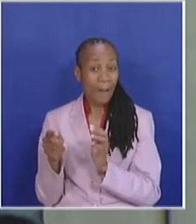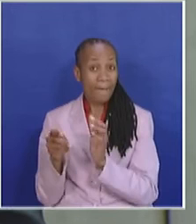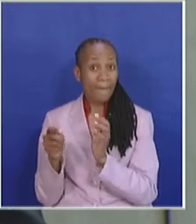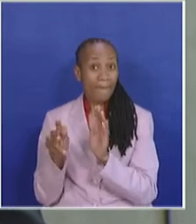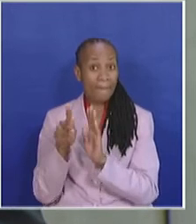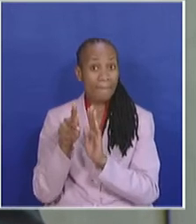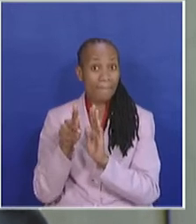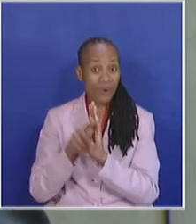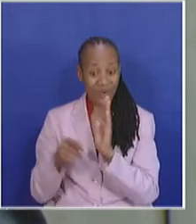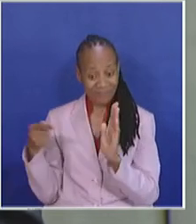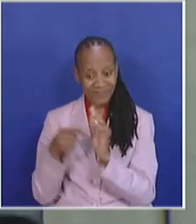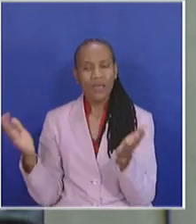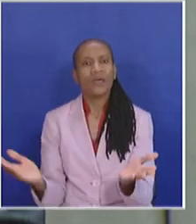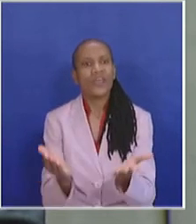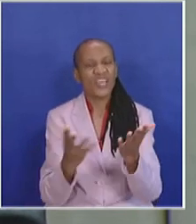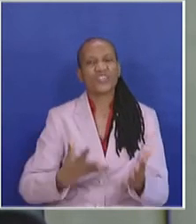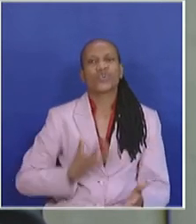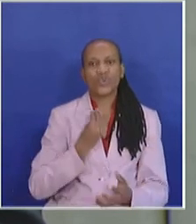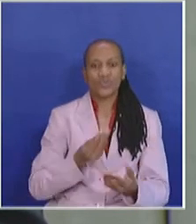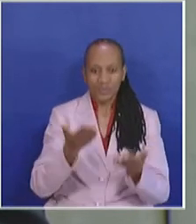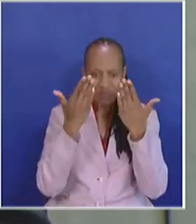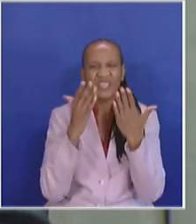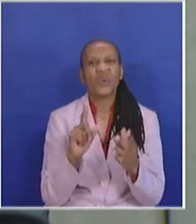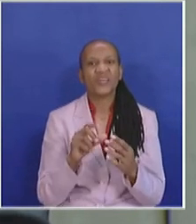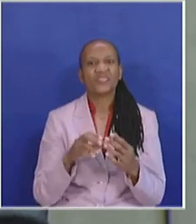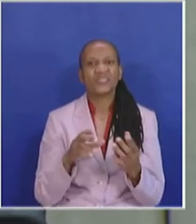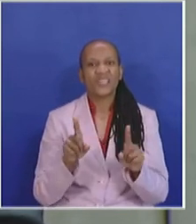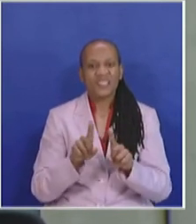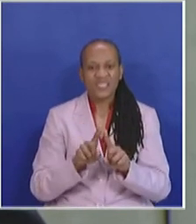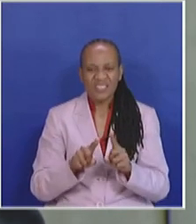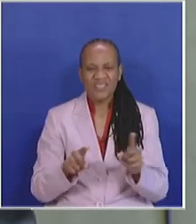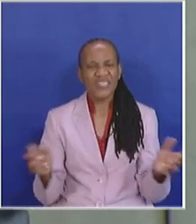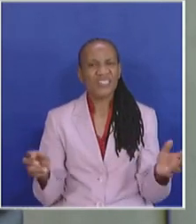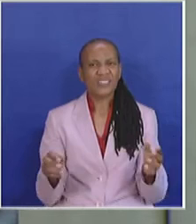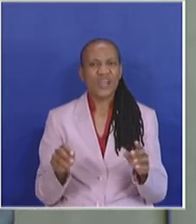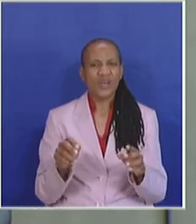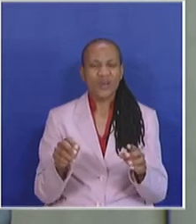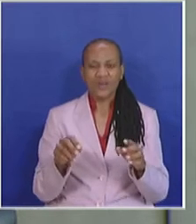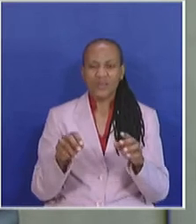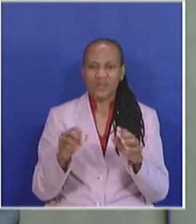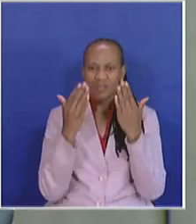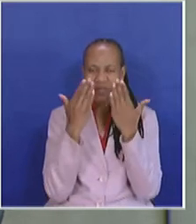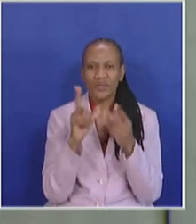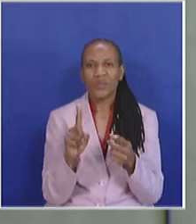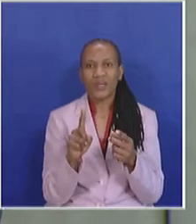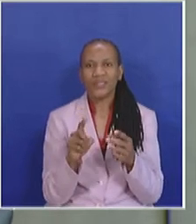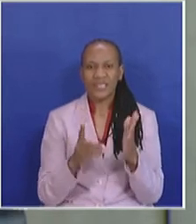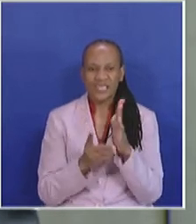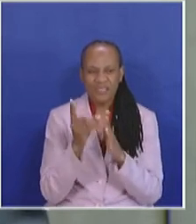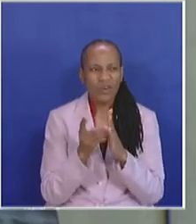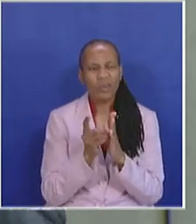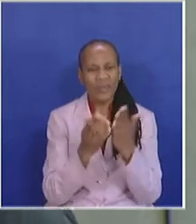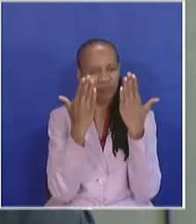young people to take engineering studies, to take regional planning and development